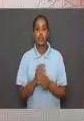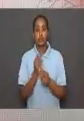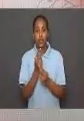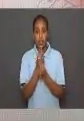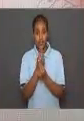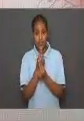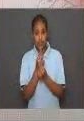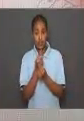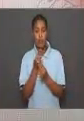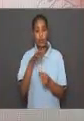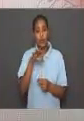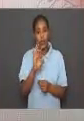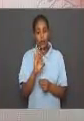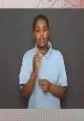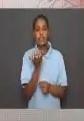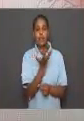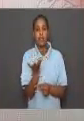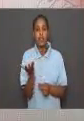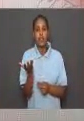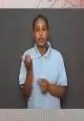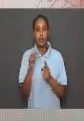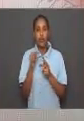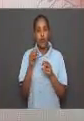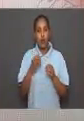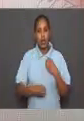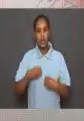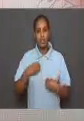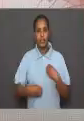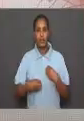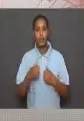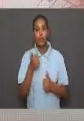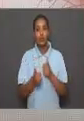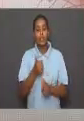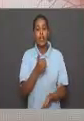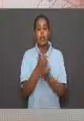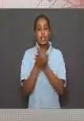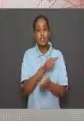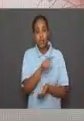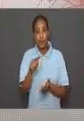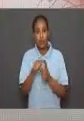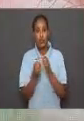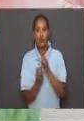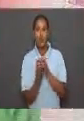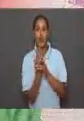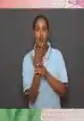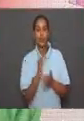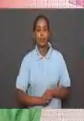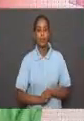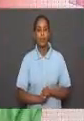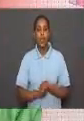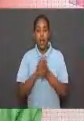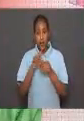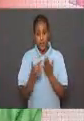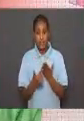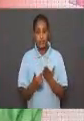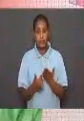Nutrients provide substances to organisms, which helps them to grow.